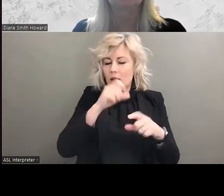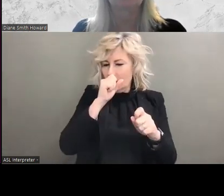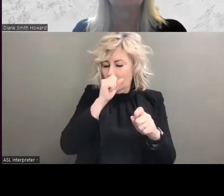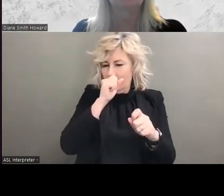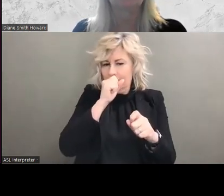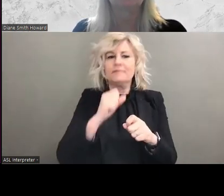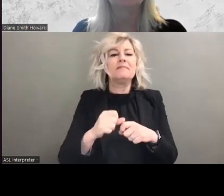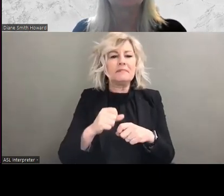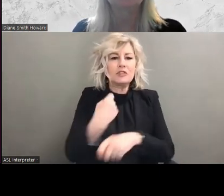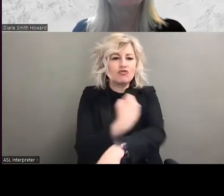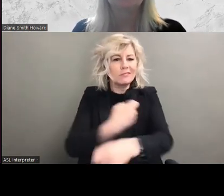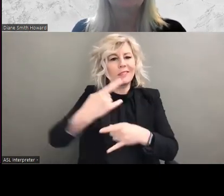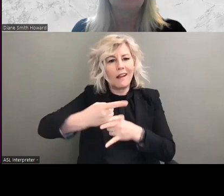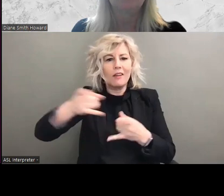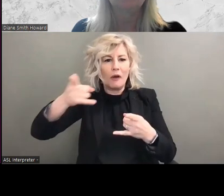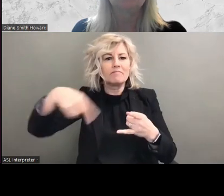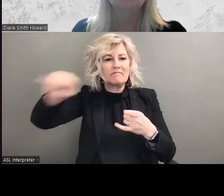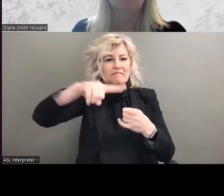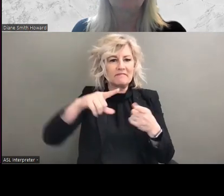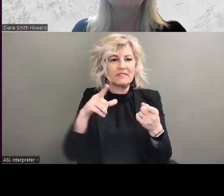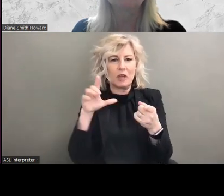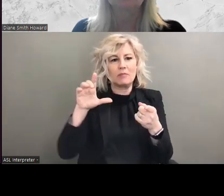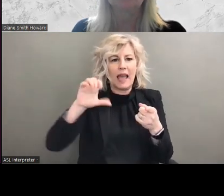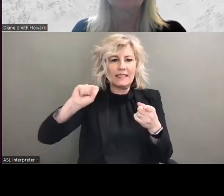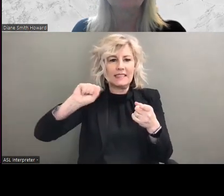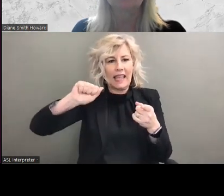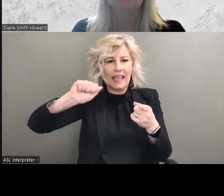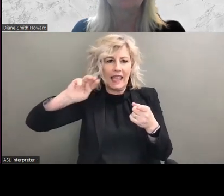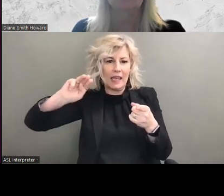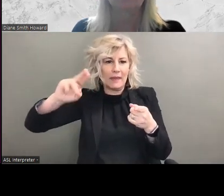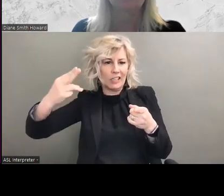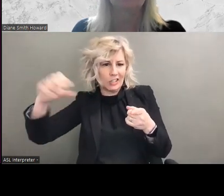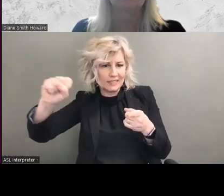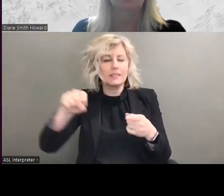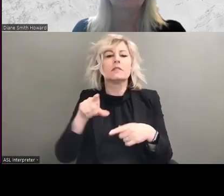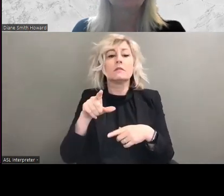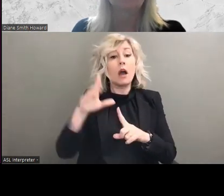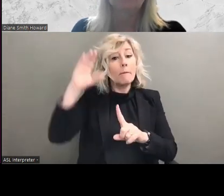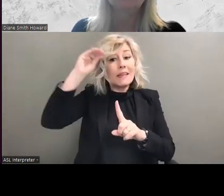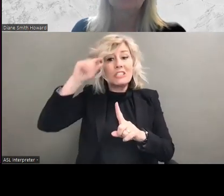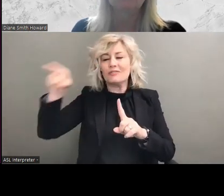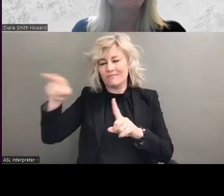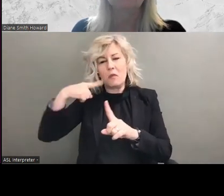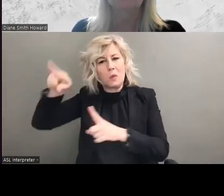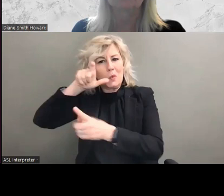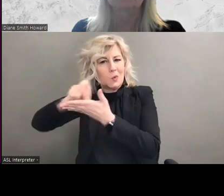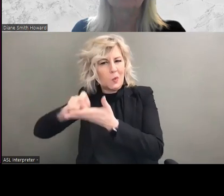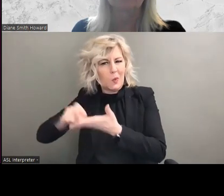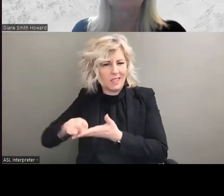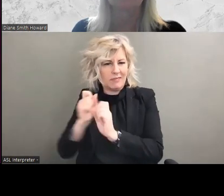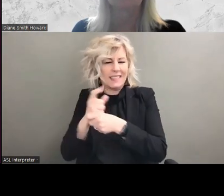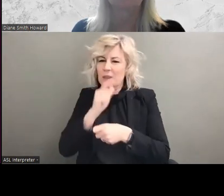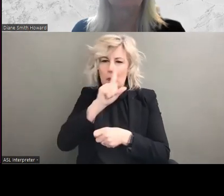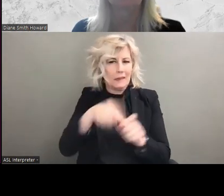the U.S. Department of Health and Human Services, and the views, policies, and opinions expressed are those of the authors and do not necessarily